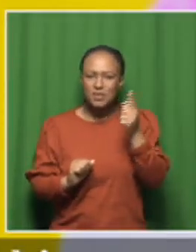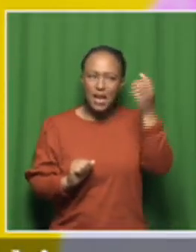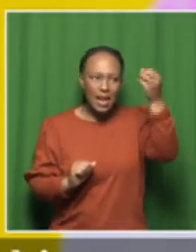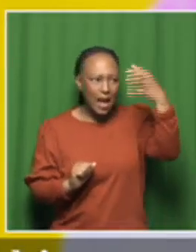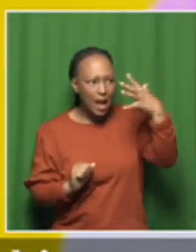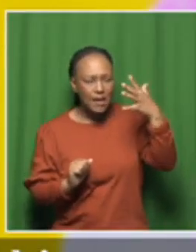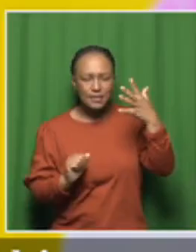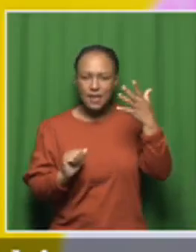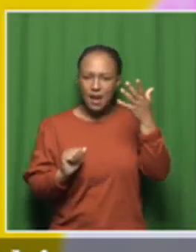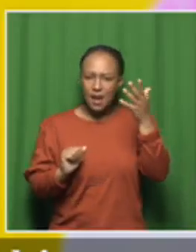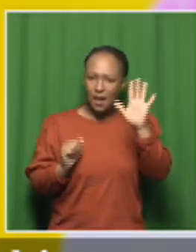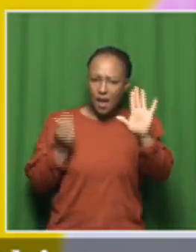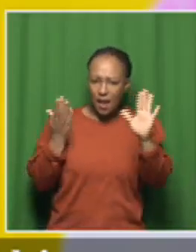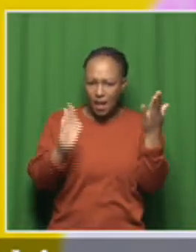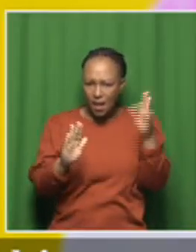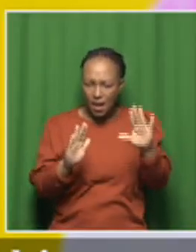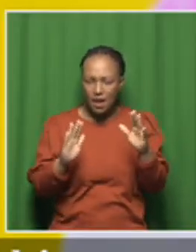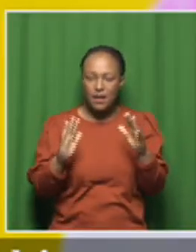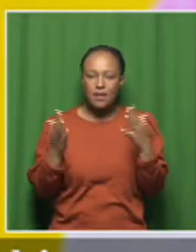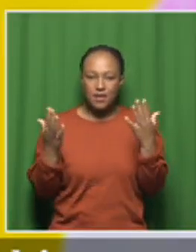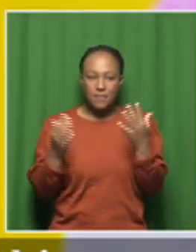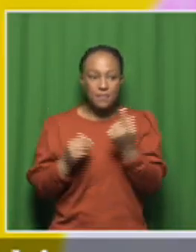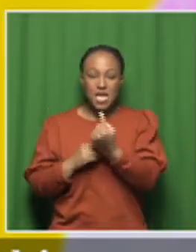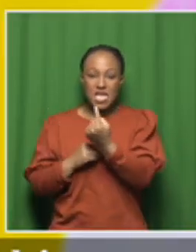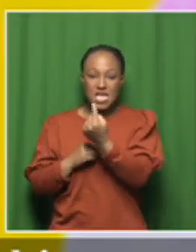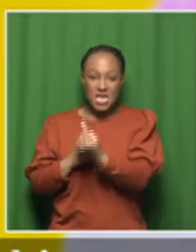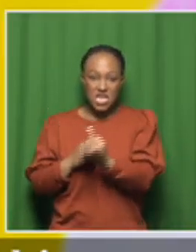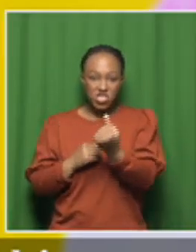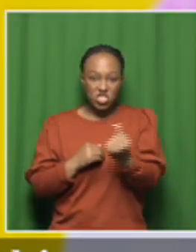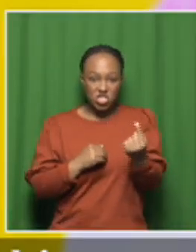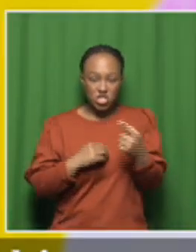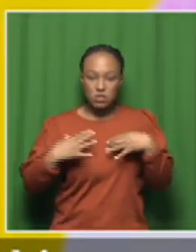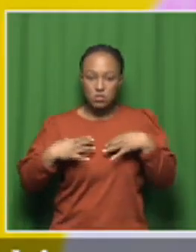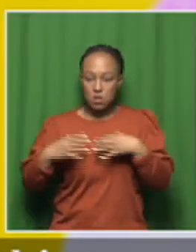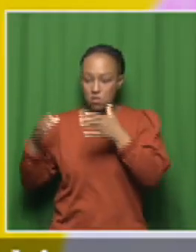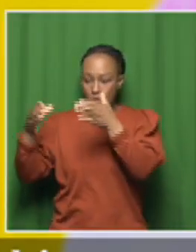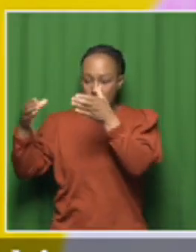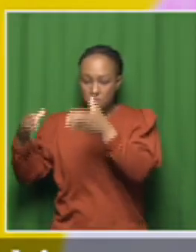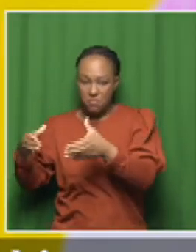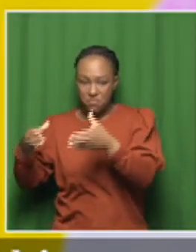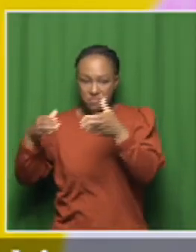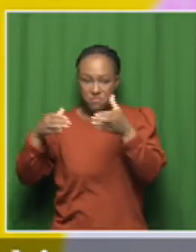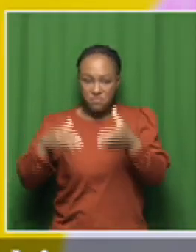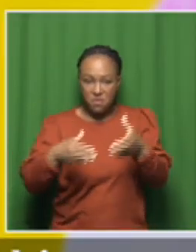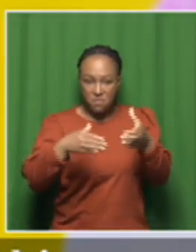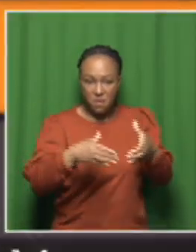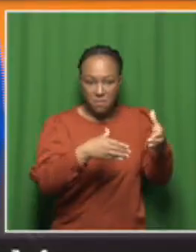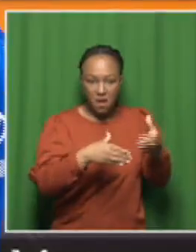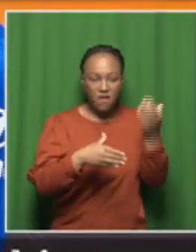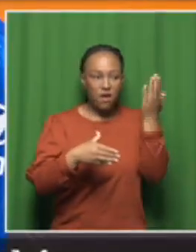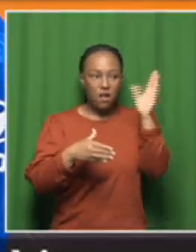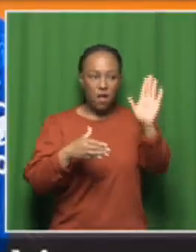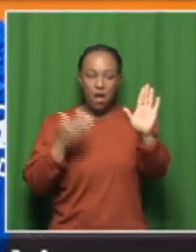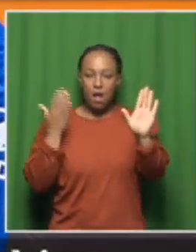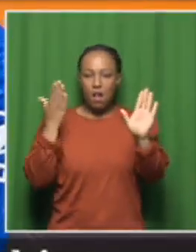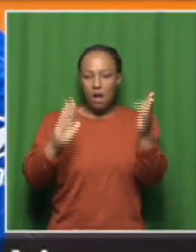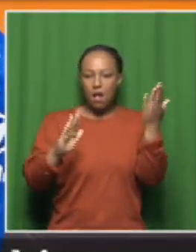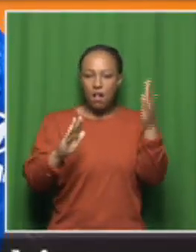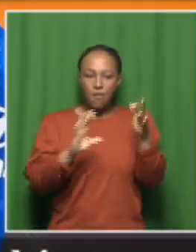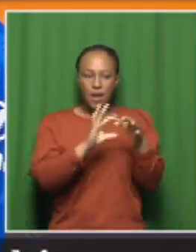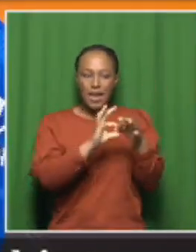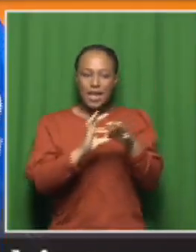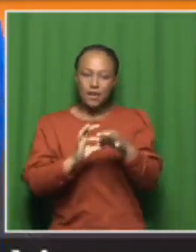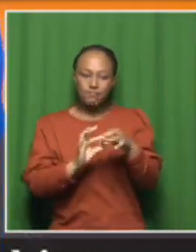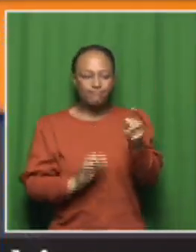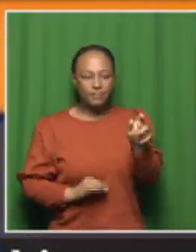and their stories. And so each installation is actually unique to their stories as individuals as well. So Tell us a bit more about that. What unique